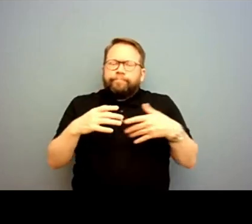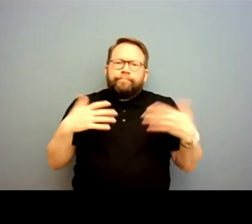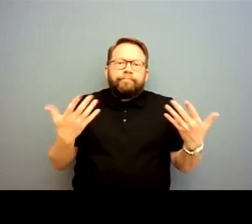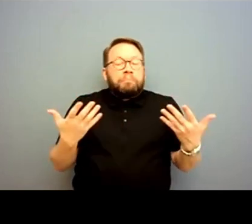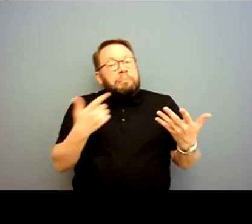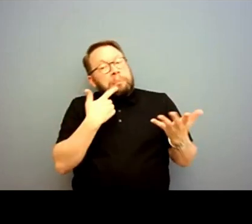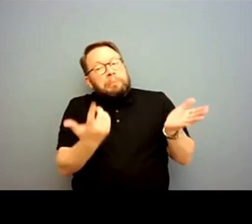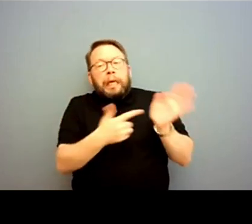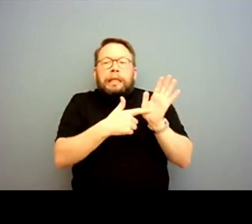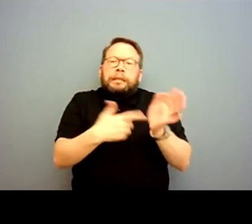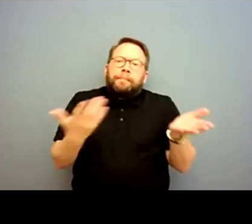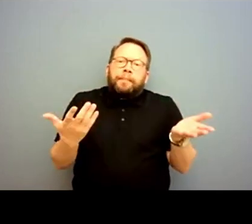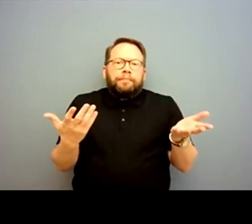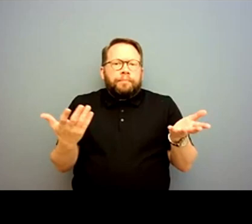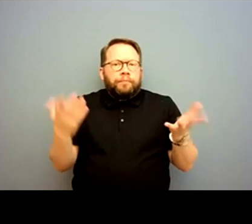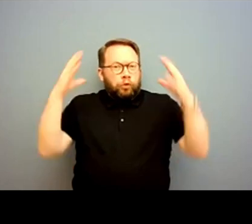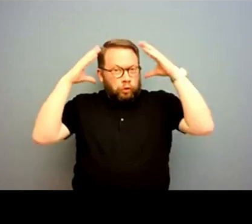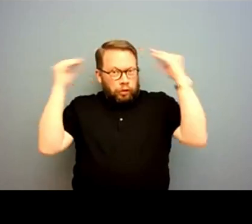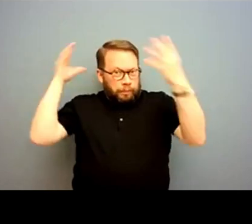in these matters.